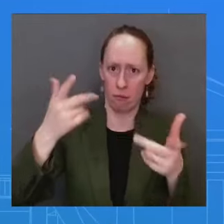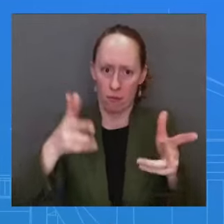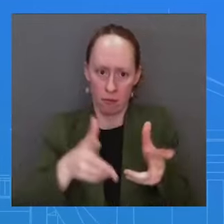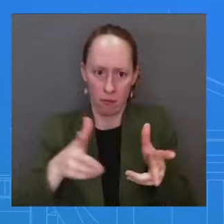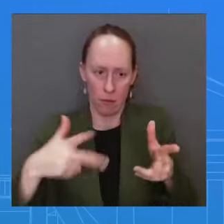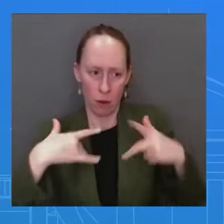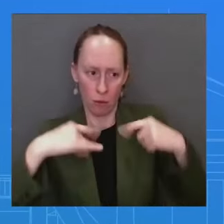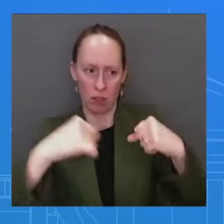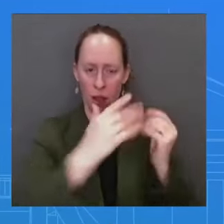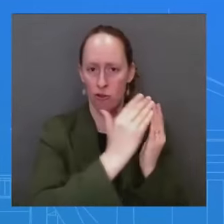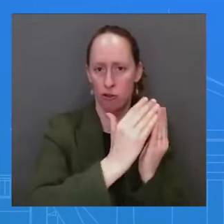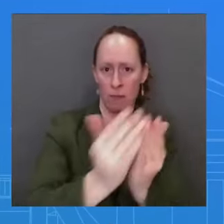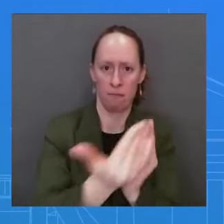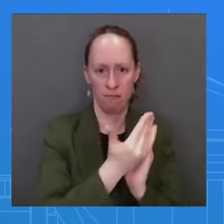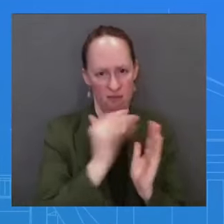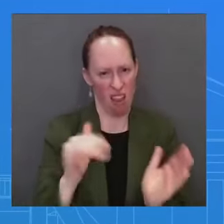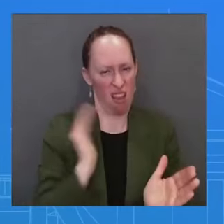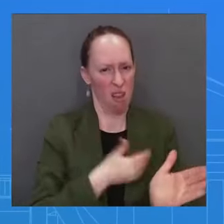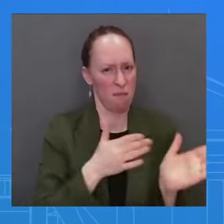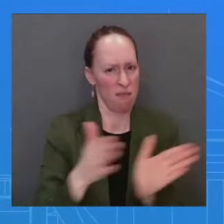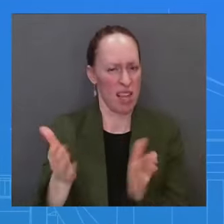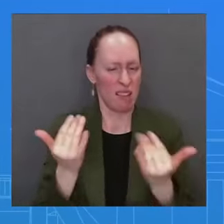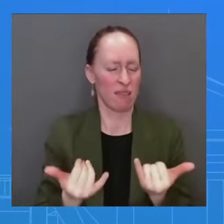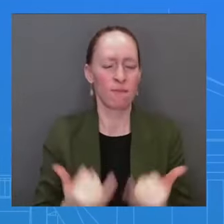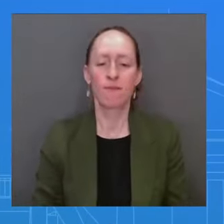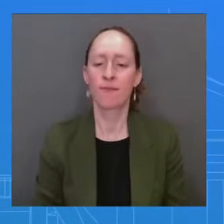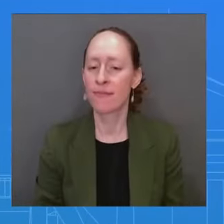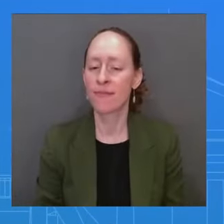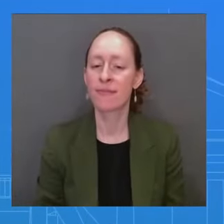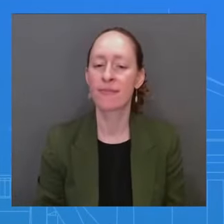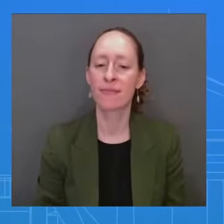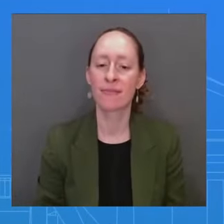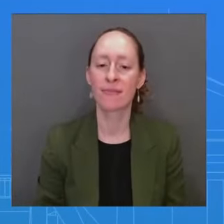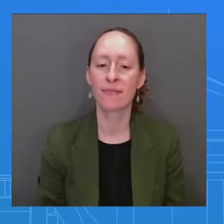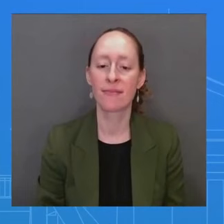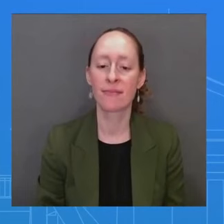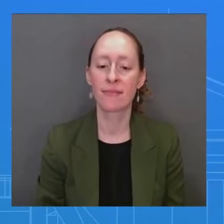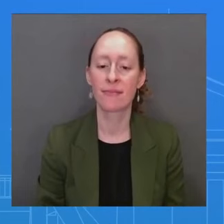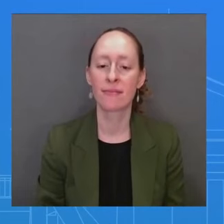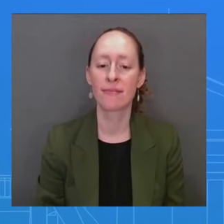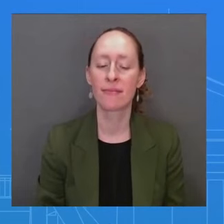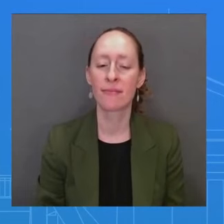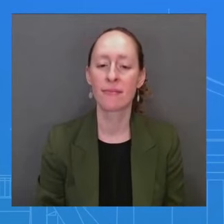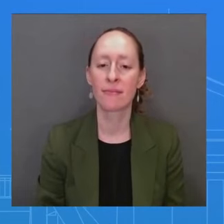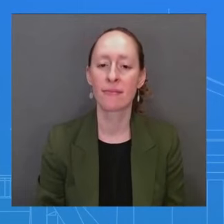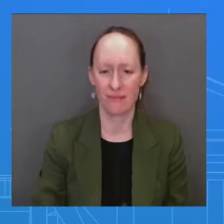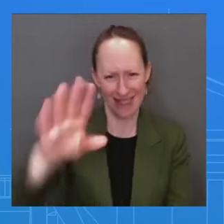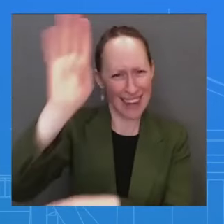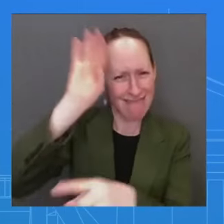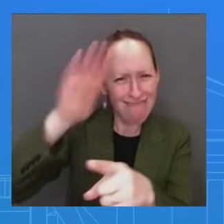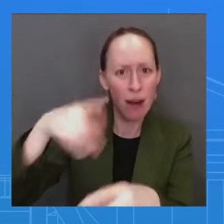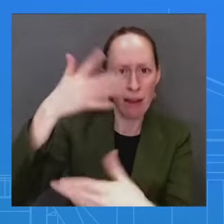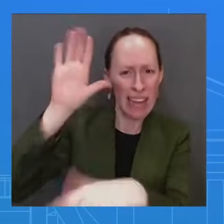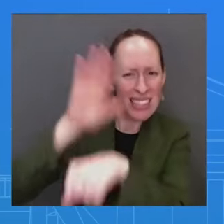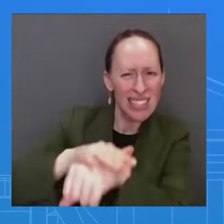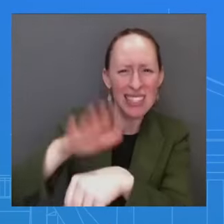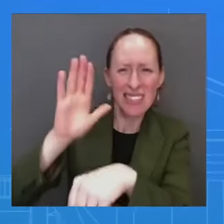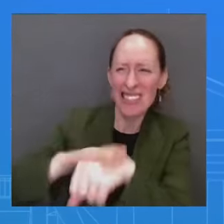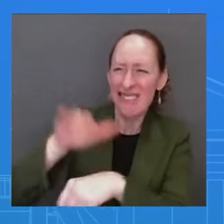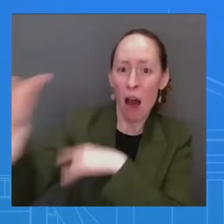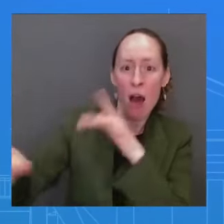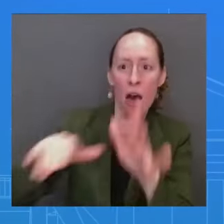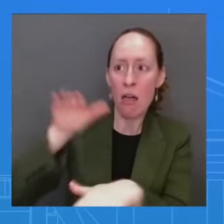Well, along those lines, Admiral, these warnings that you've given clearly haven't worked. How do you expect to deter the Houthis?